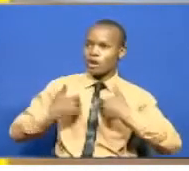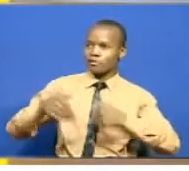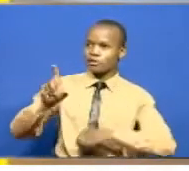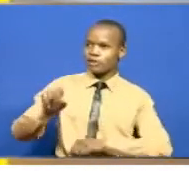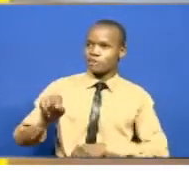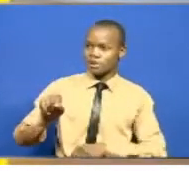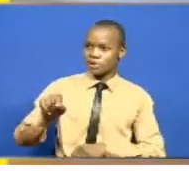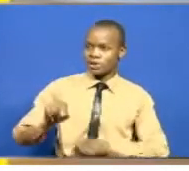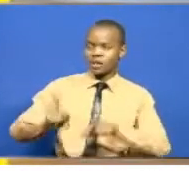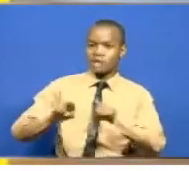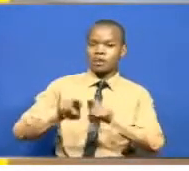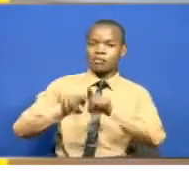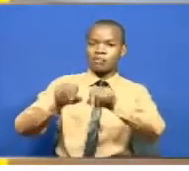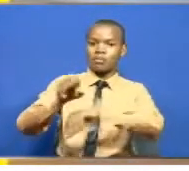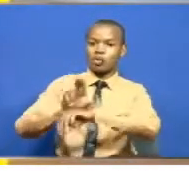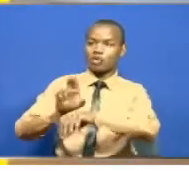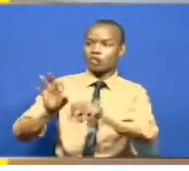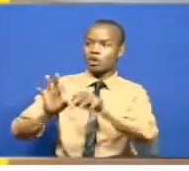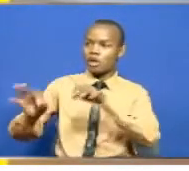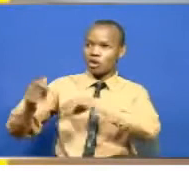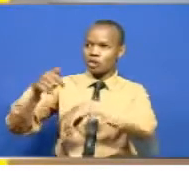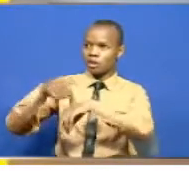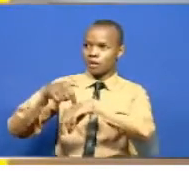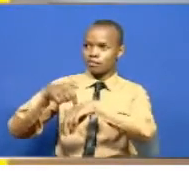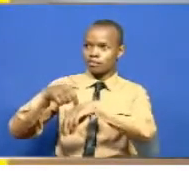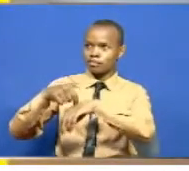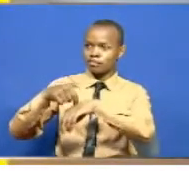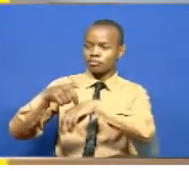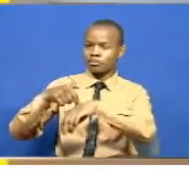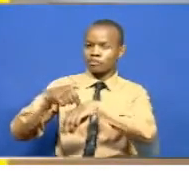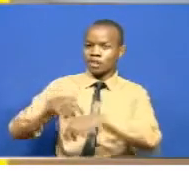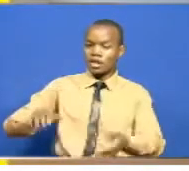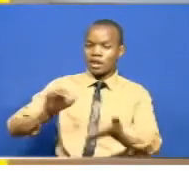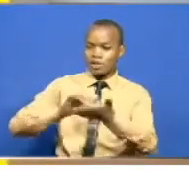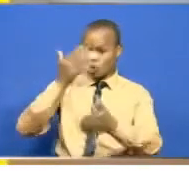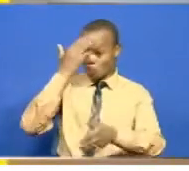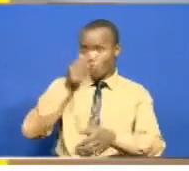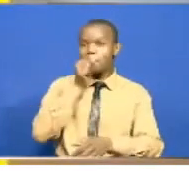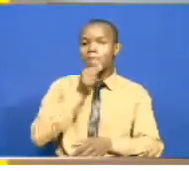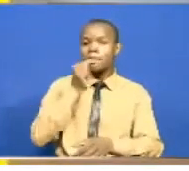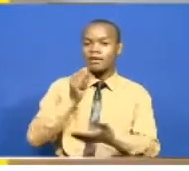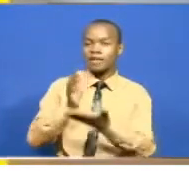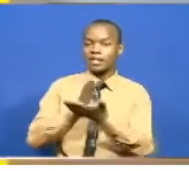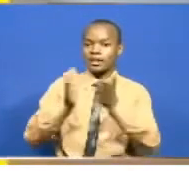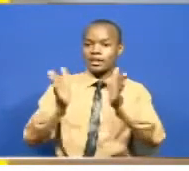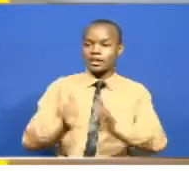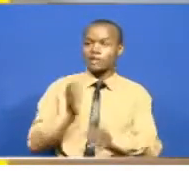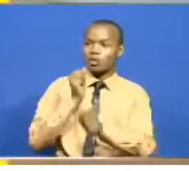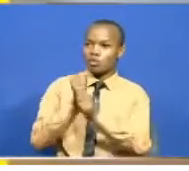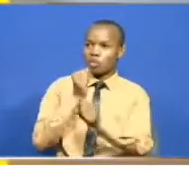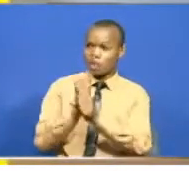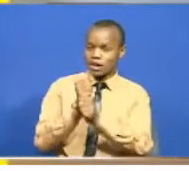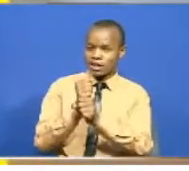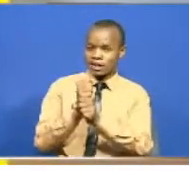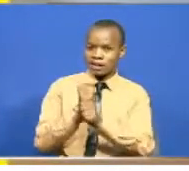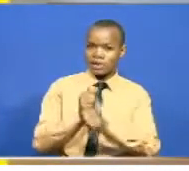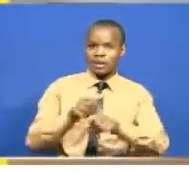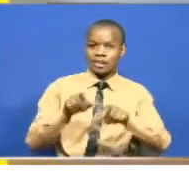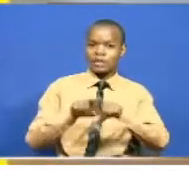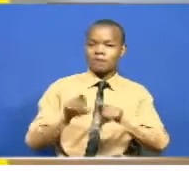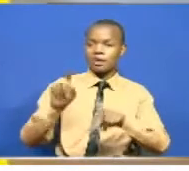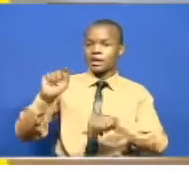same time long lasting. And that is where we are, as private sector, working towards. And Kenya Renewable